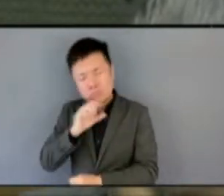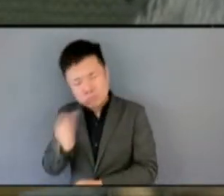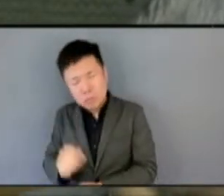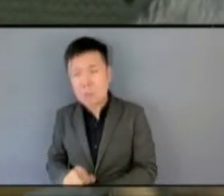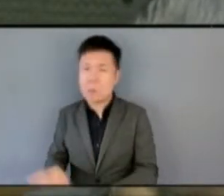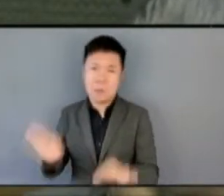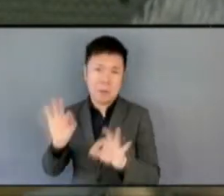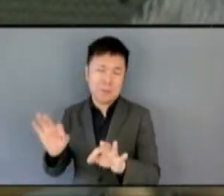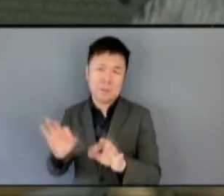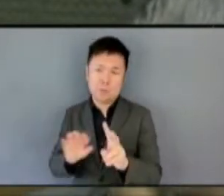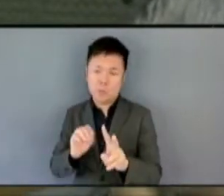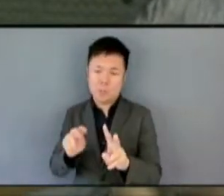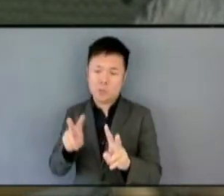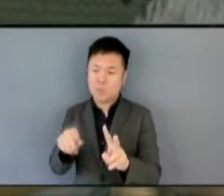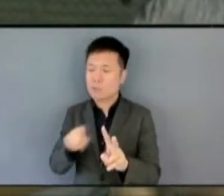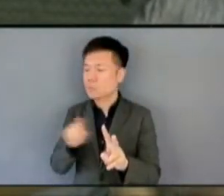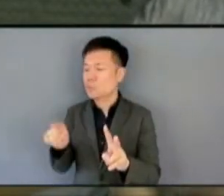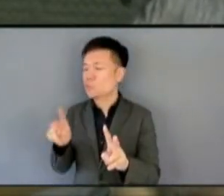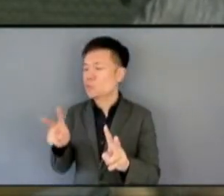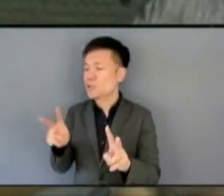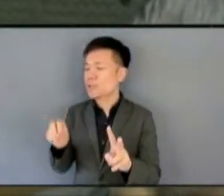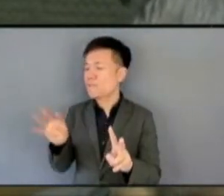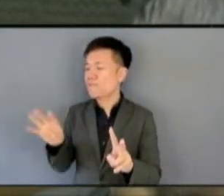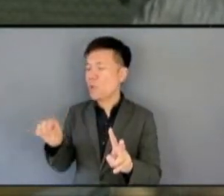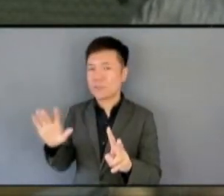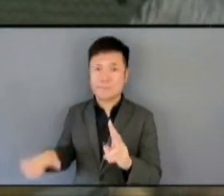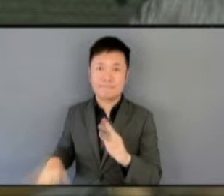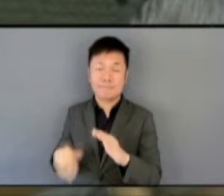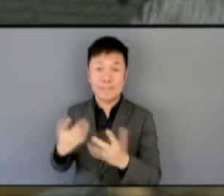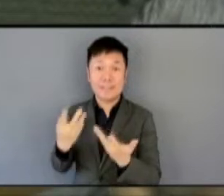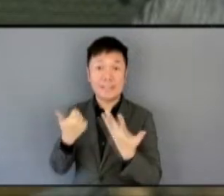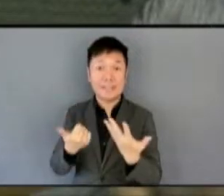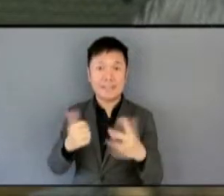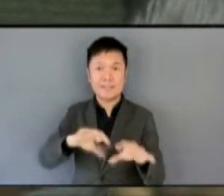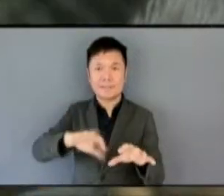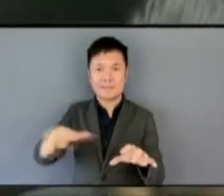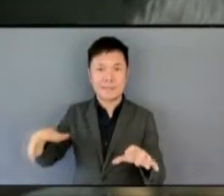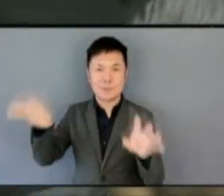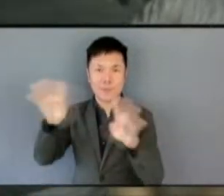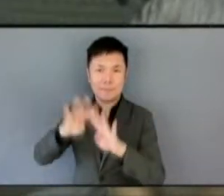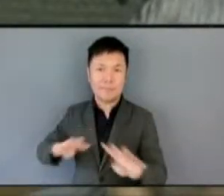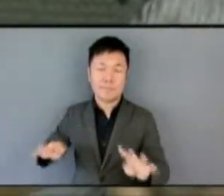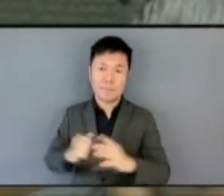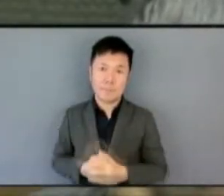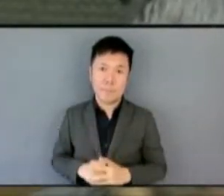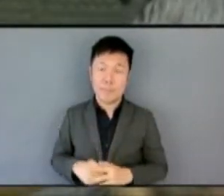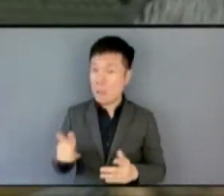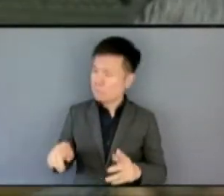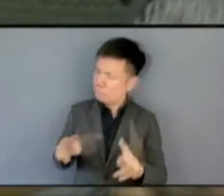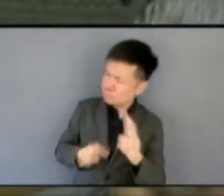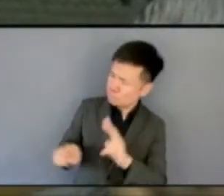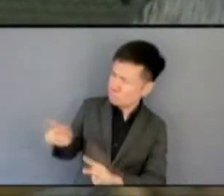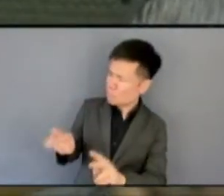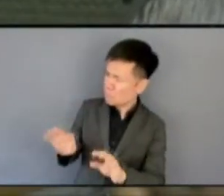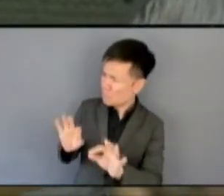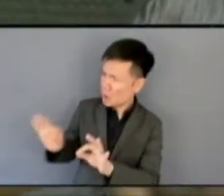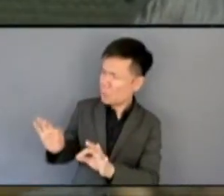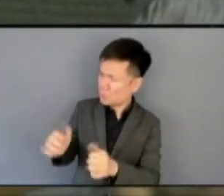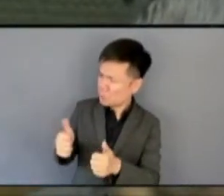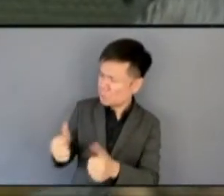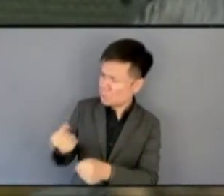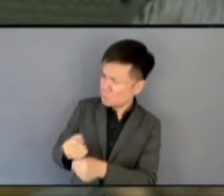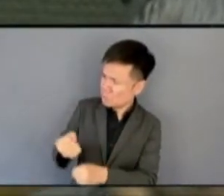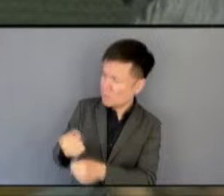to 2040 in 6 ASEAN countries. We believe that our research findings will significantly contribute to